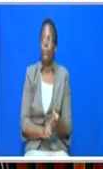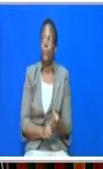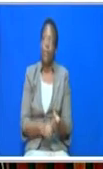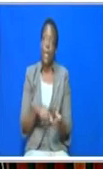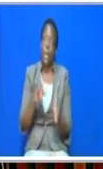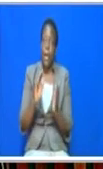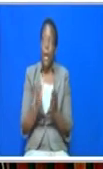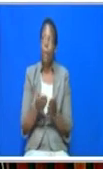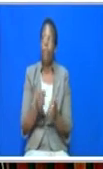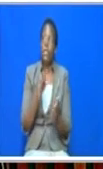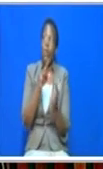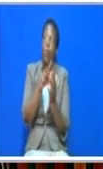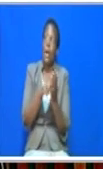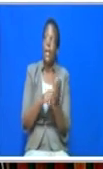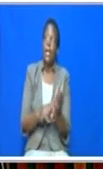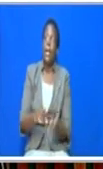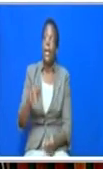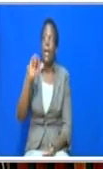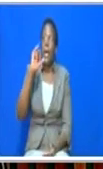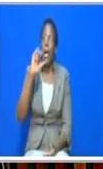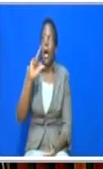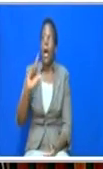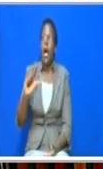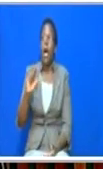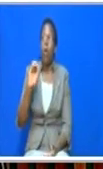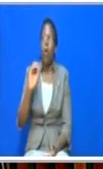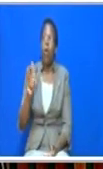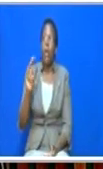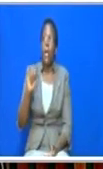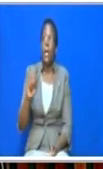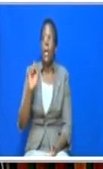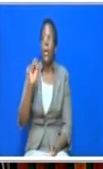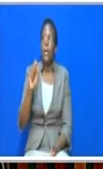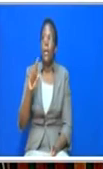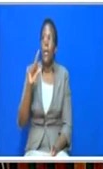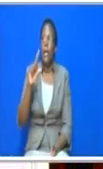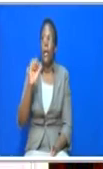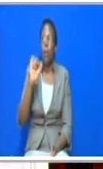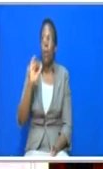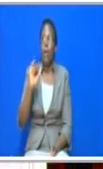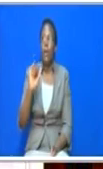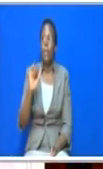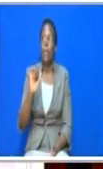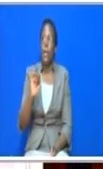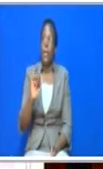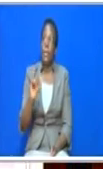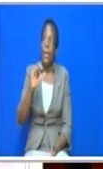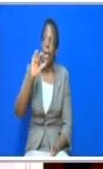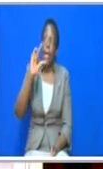word loan, and then you add that. This is the suffix